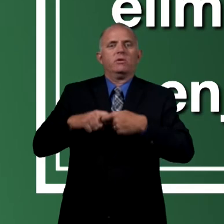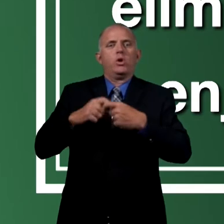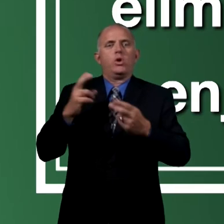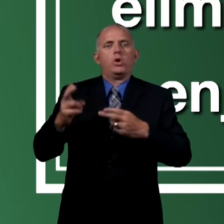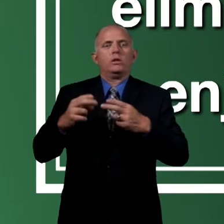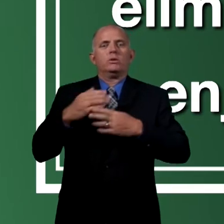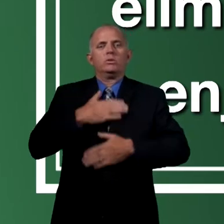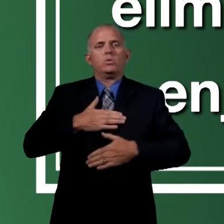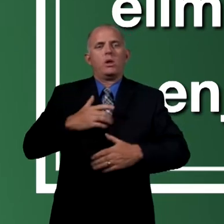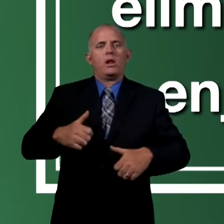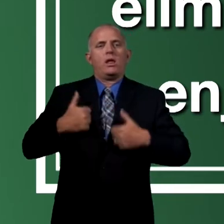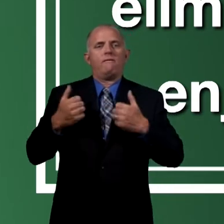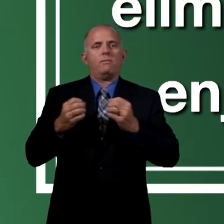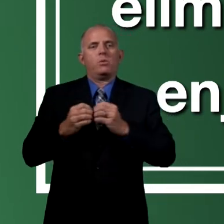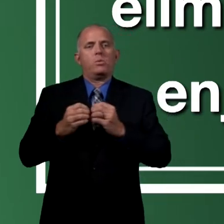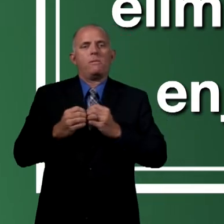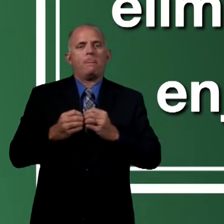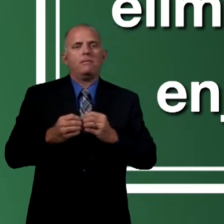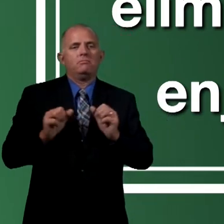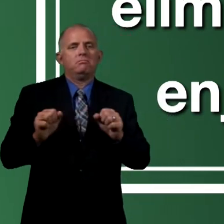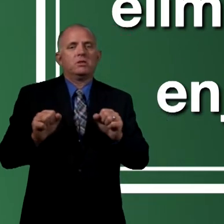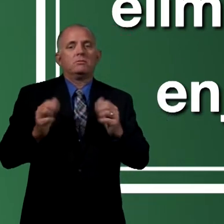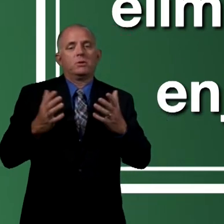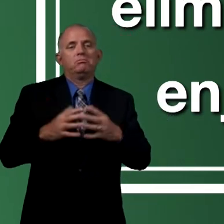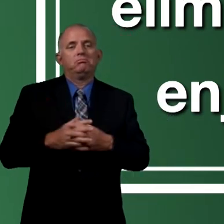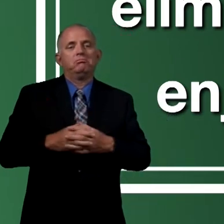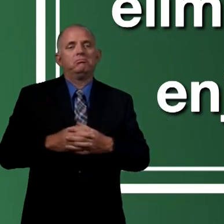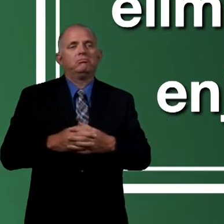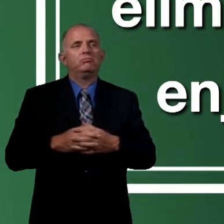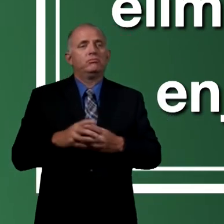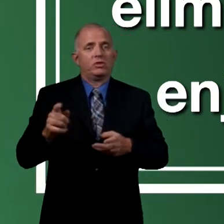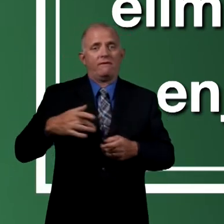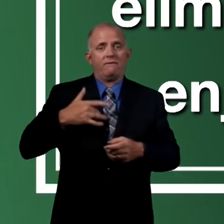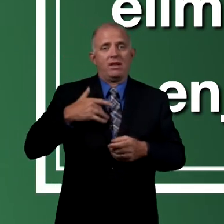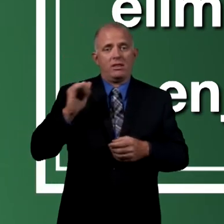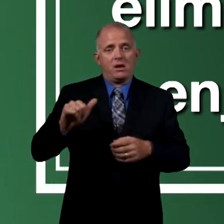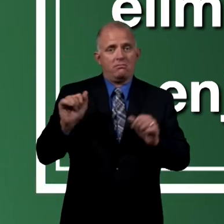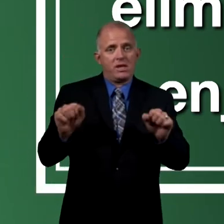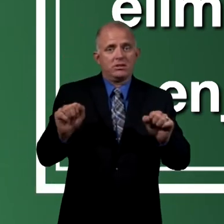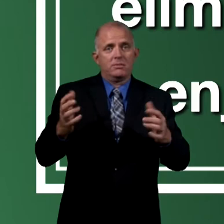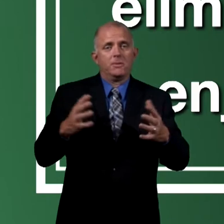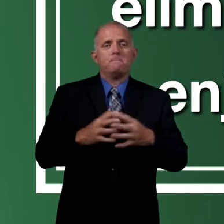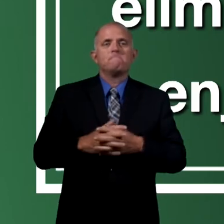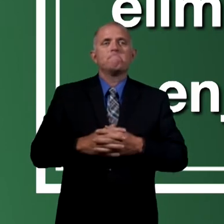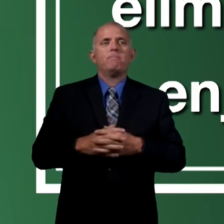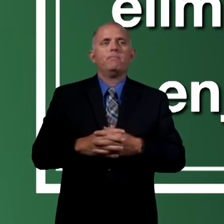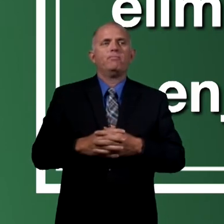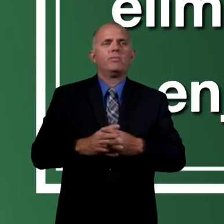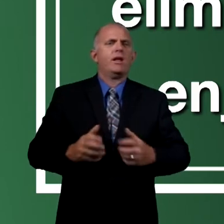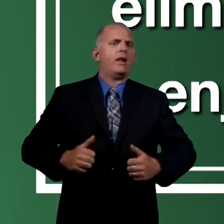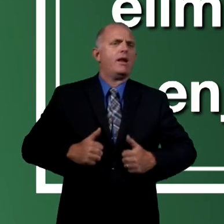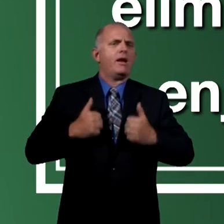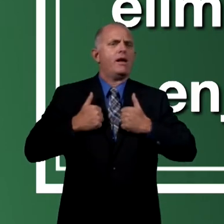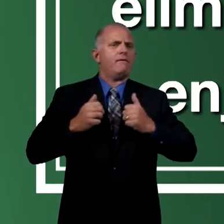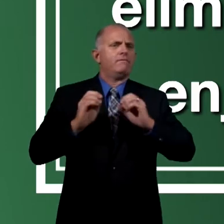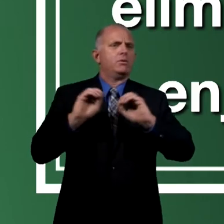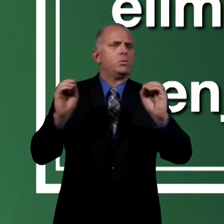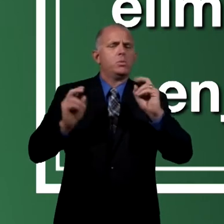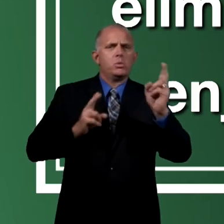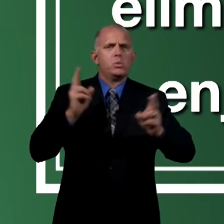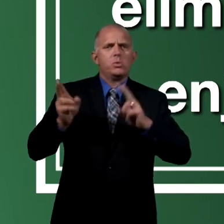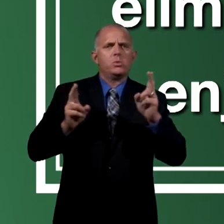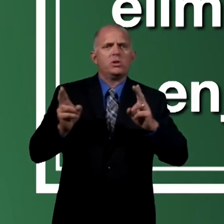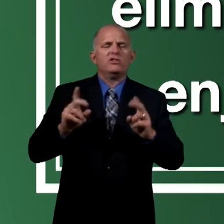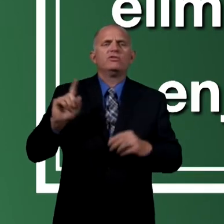you ever feel like I do and wonder if it's even possible to have a life without hurry, being caught up in such a